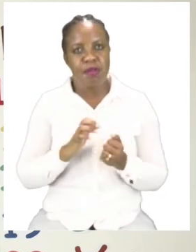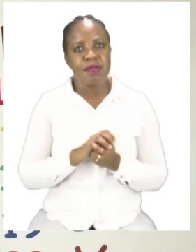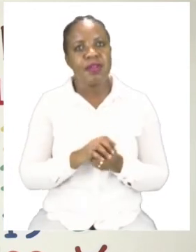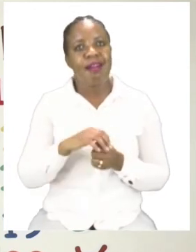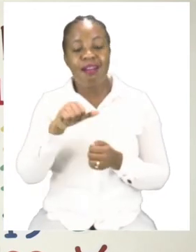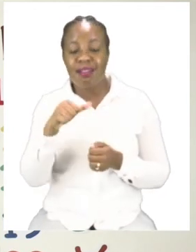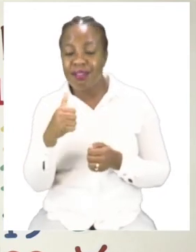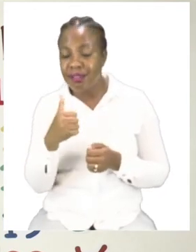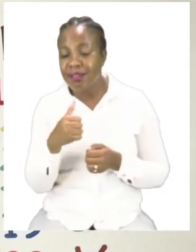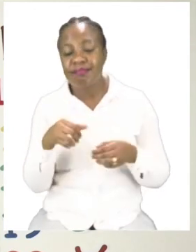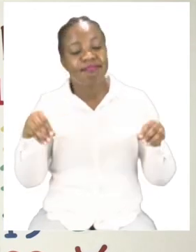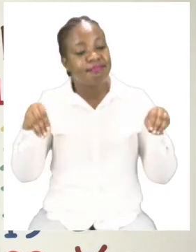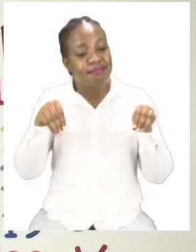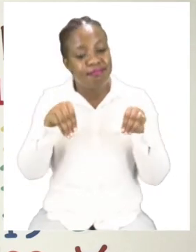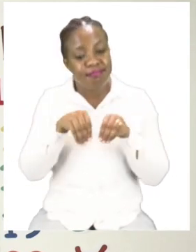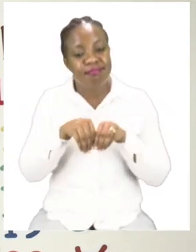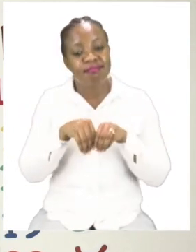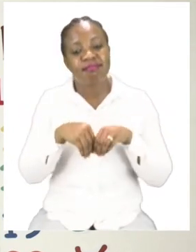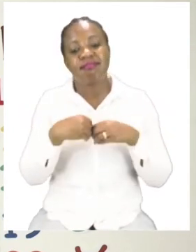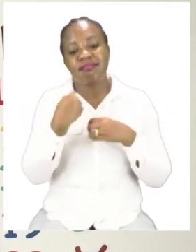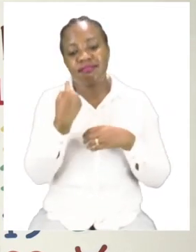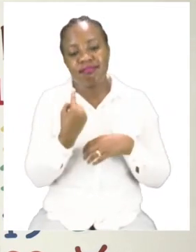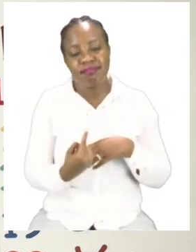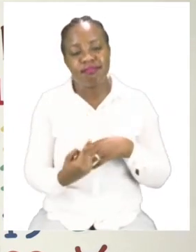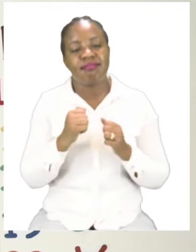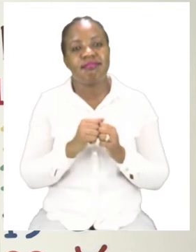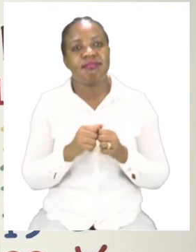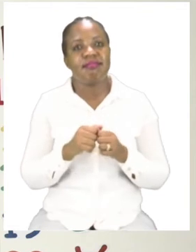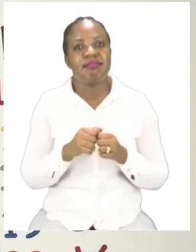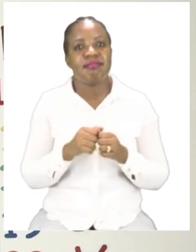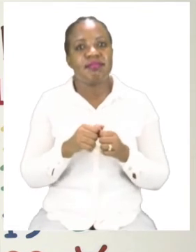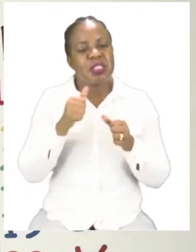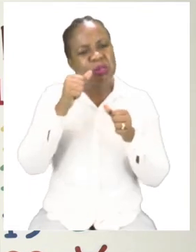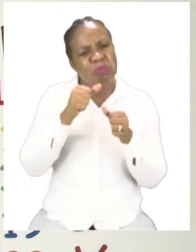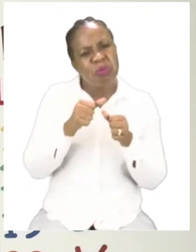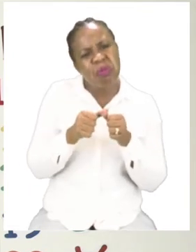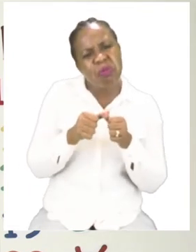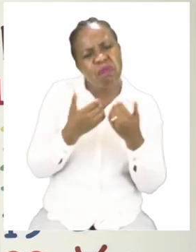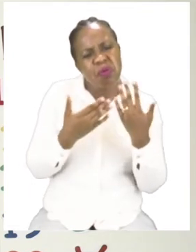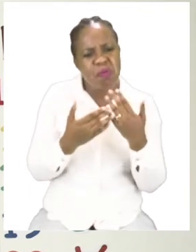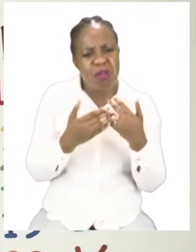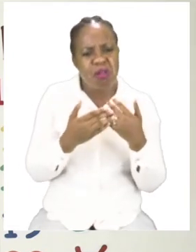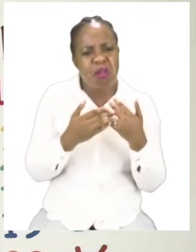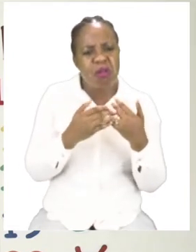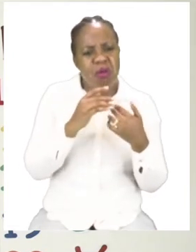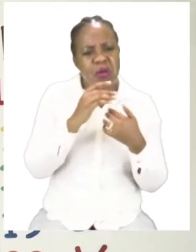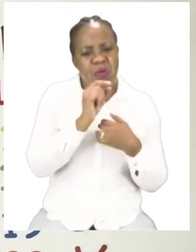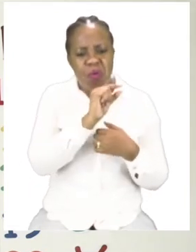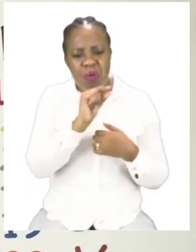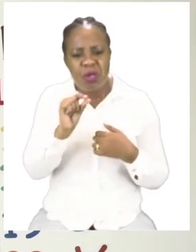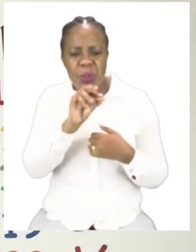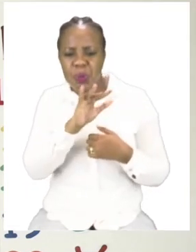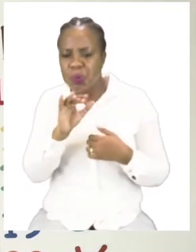do by yourself. Remember, if you don't know the spelling or you don't know how to read a word,